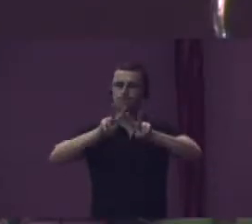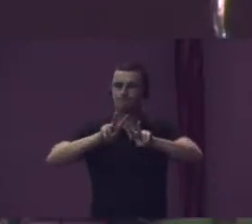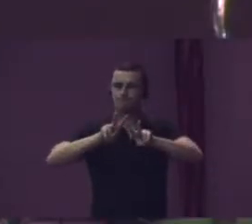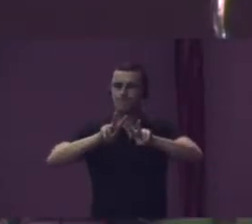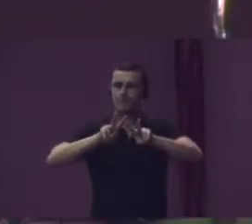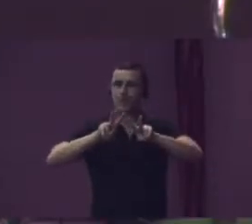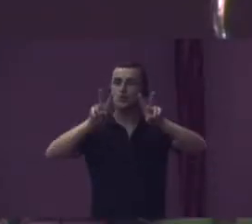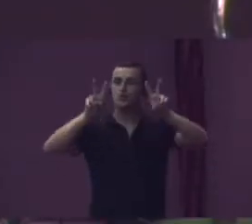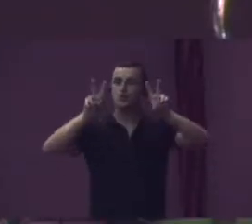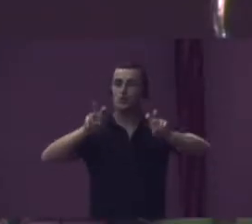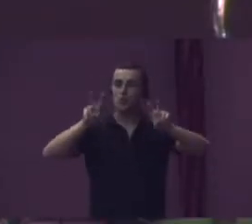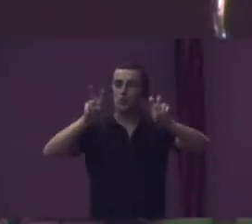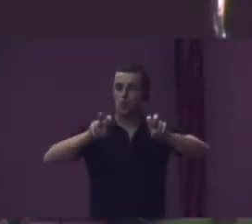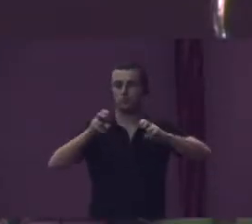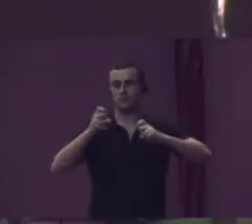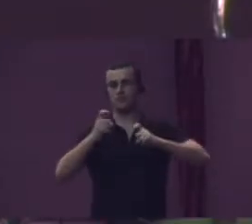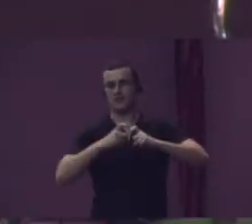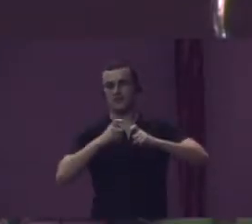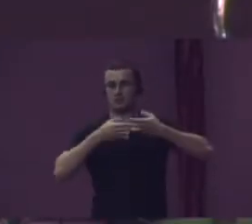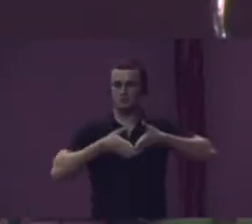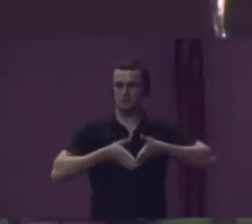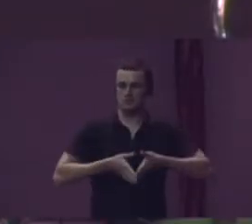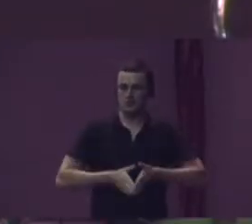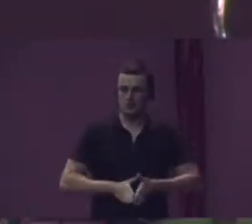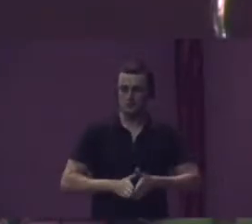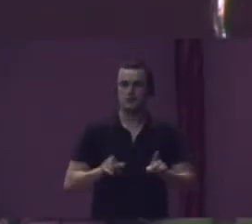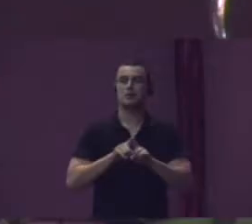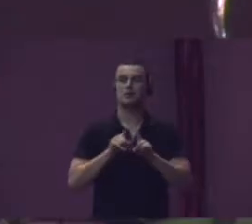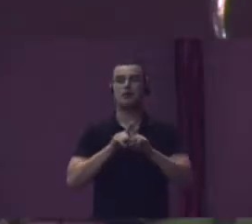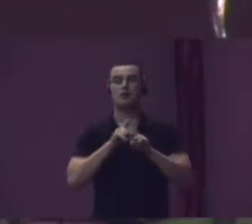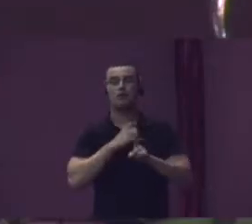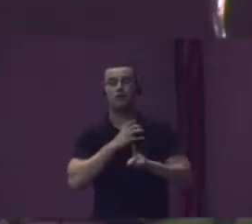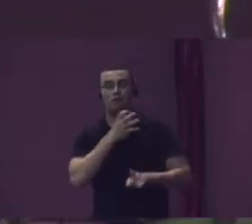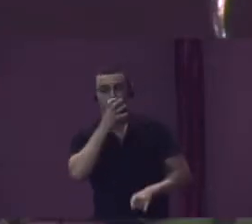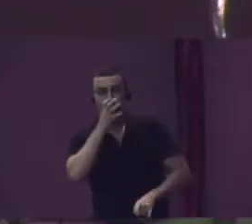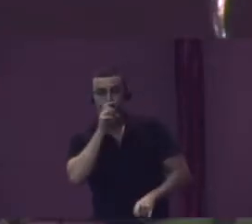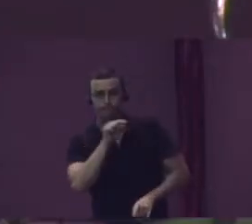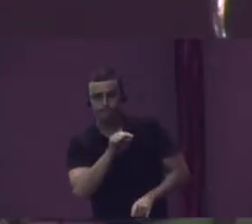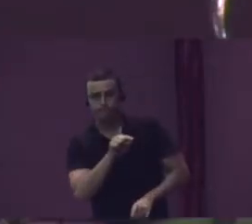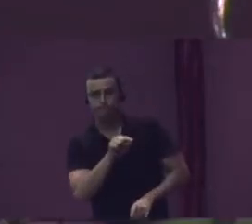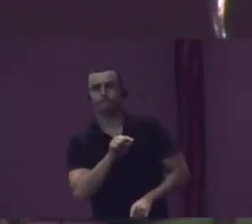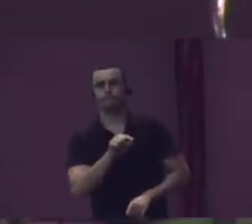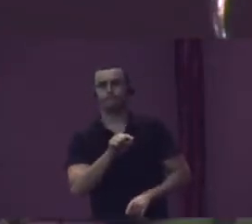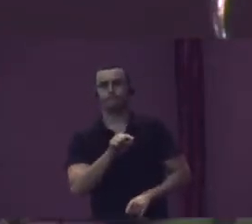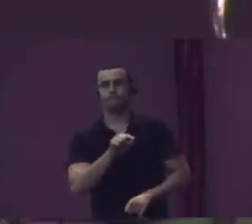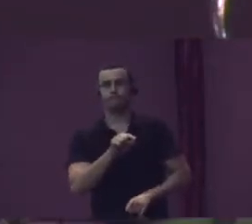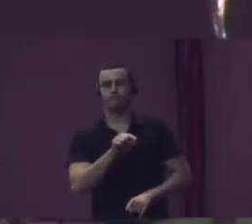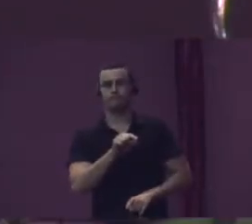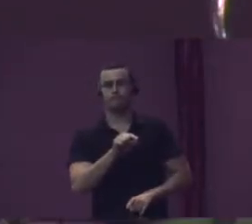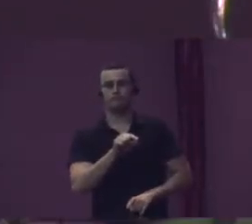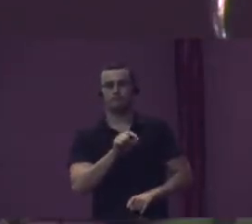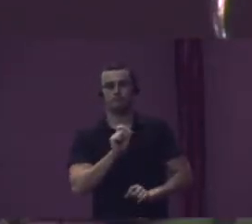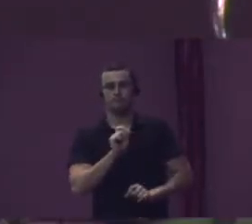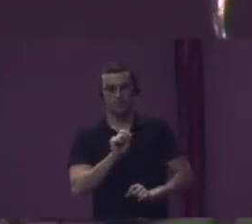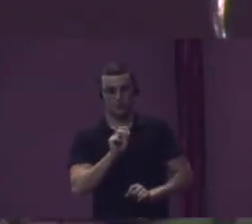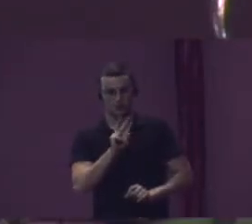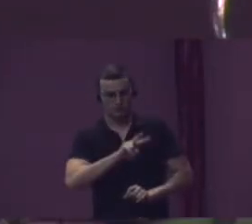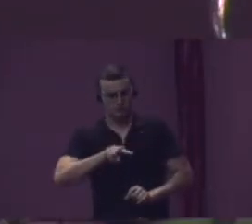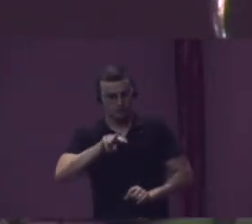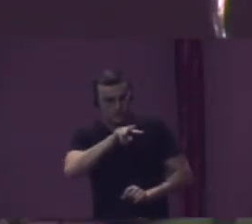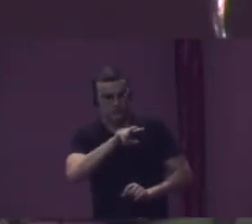and sort of located it in its social, cultural, political context through the example of Puerto Rico.